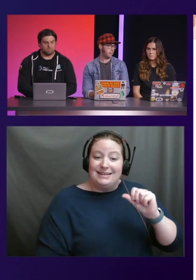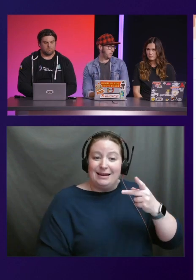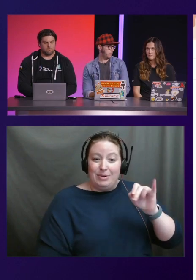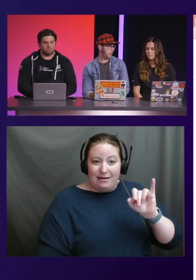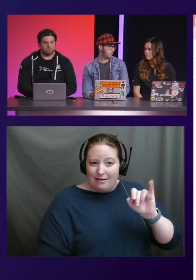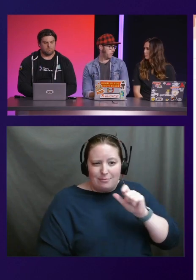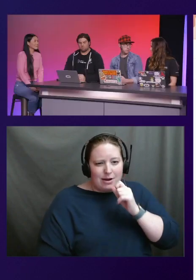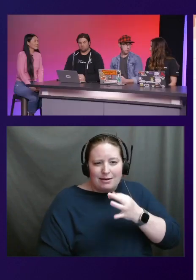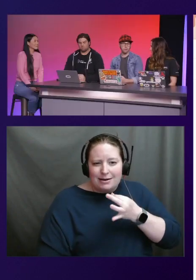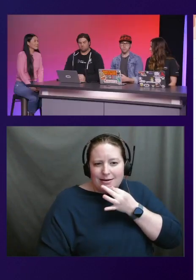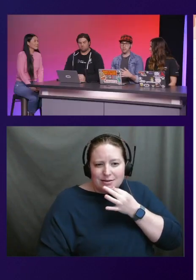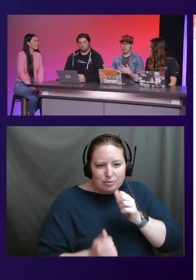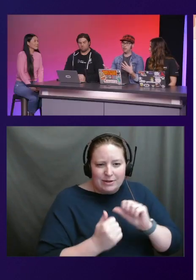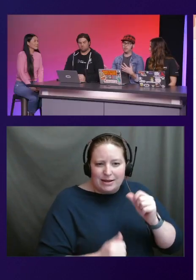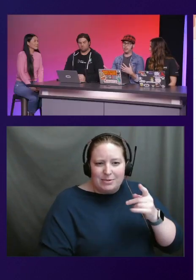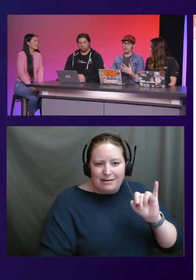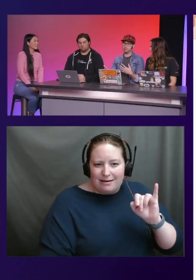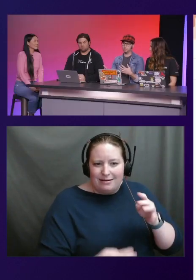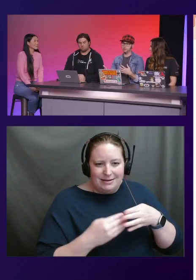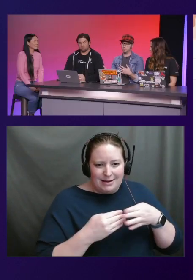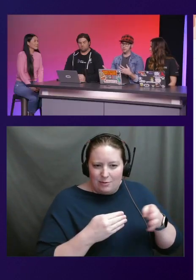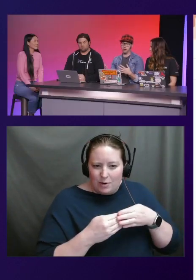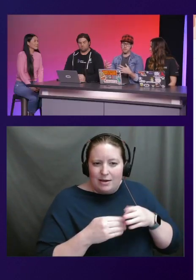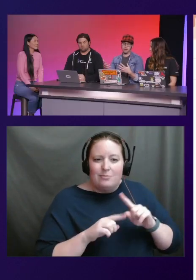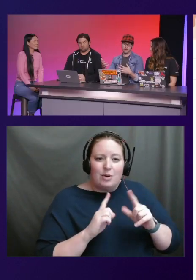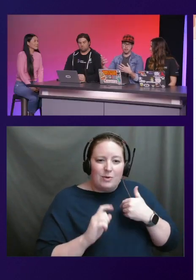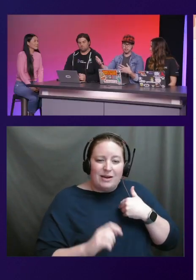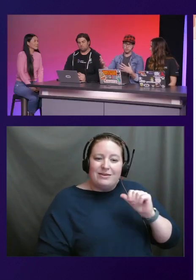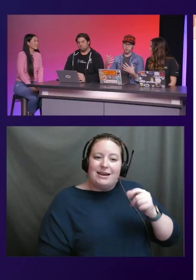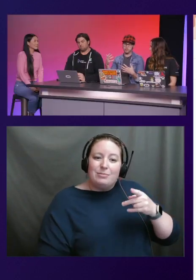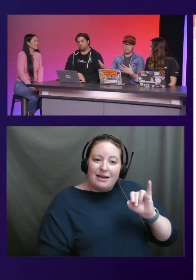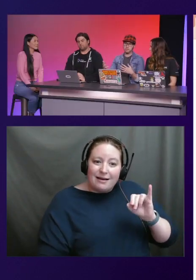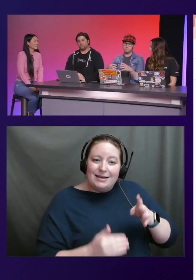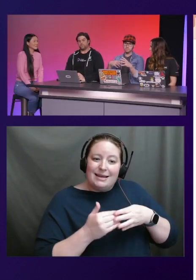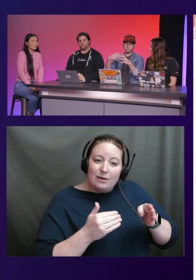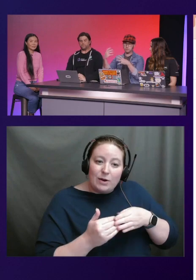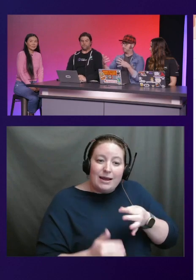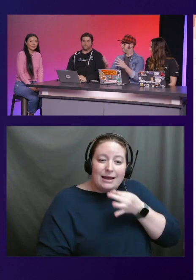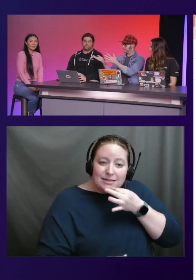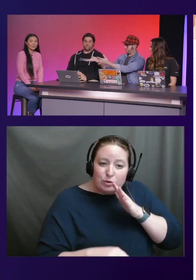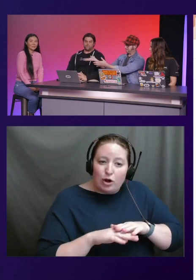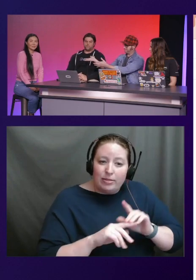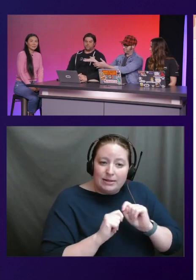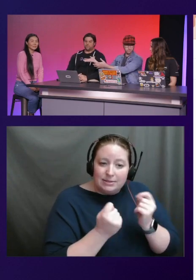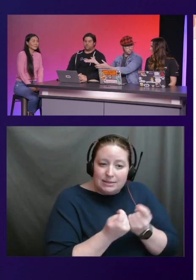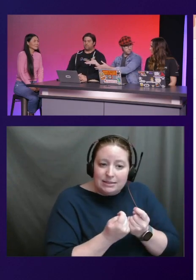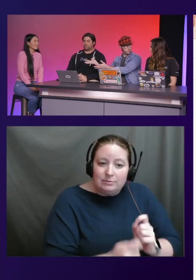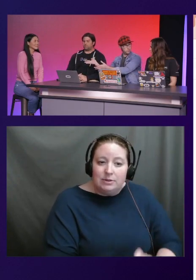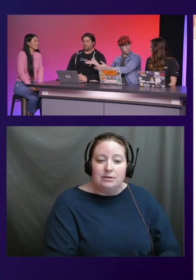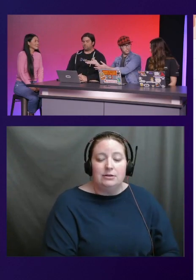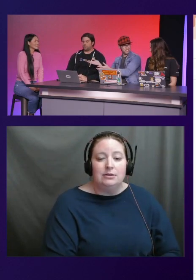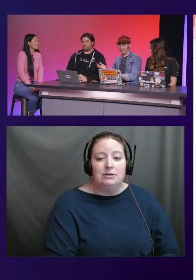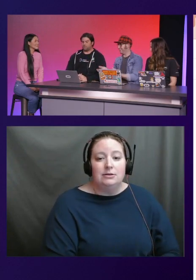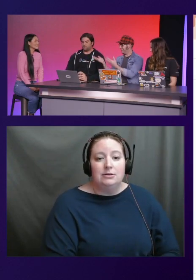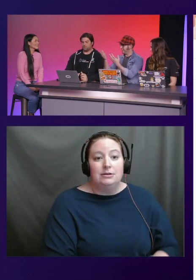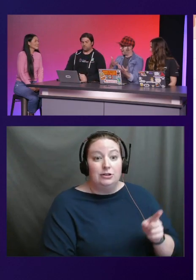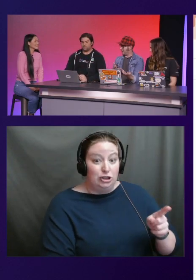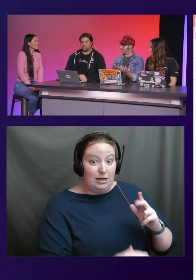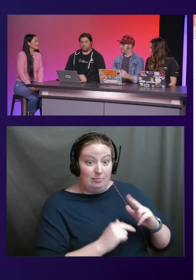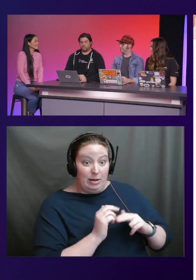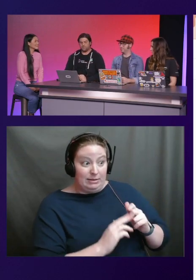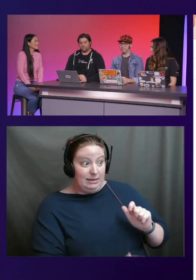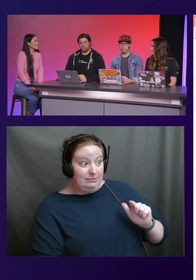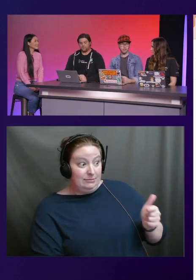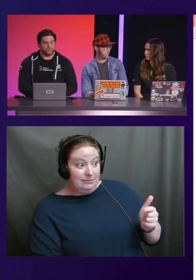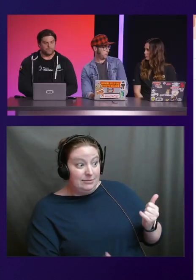API Gateway, right? But we've got an API expert, or API Gateway expert on the team. She built it, right? And now I